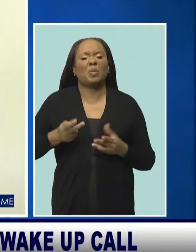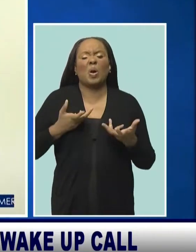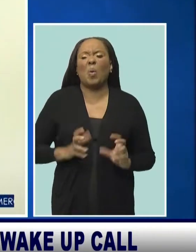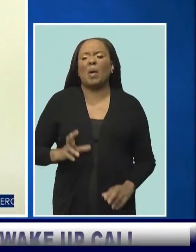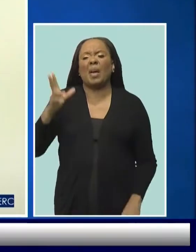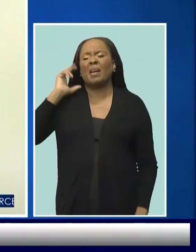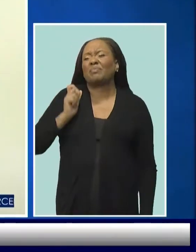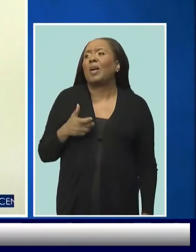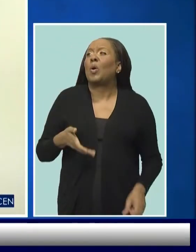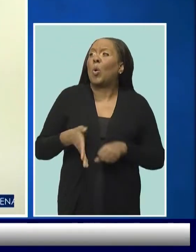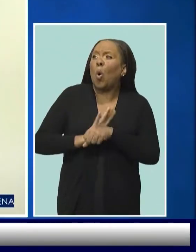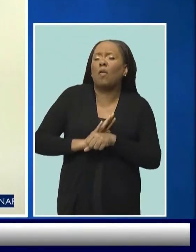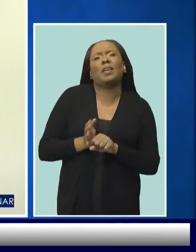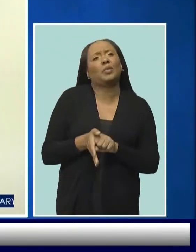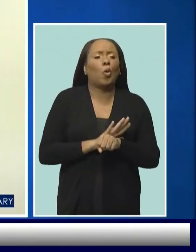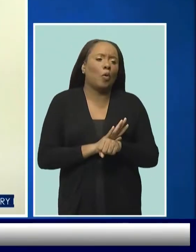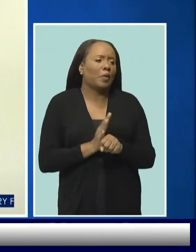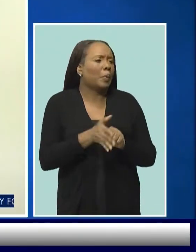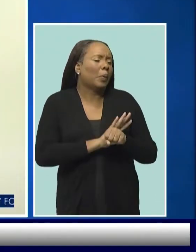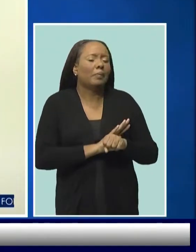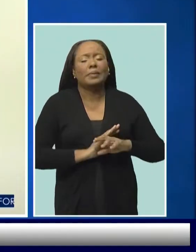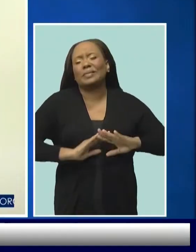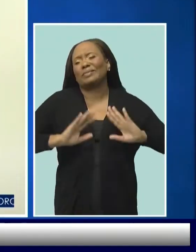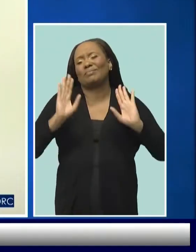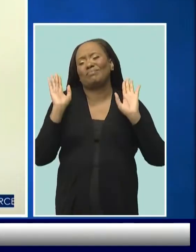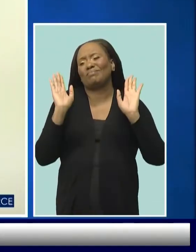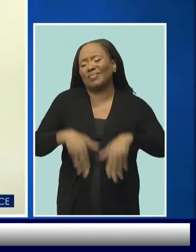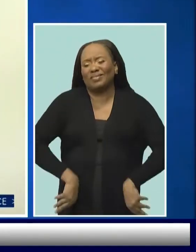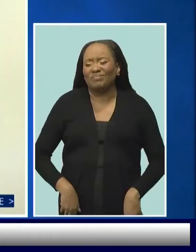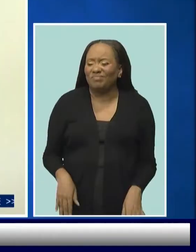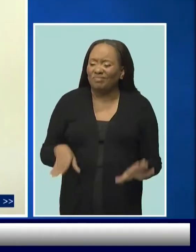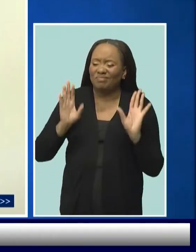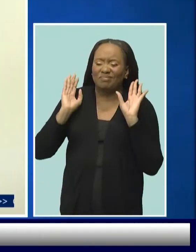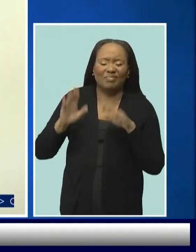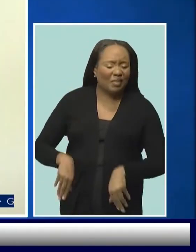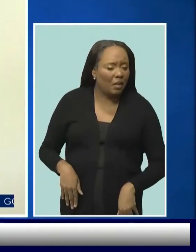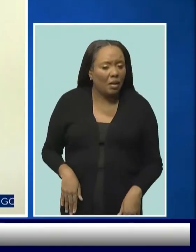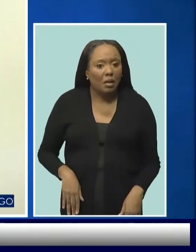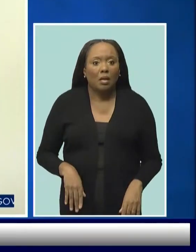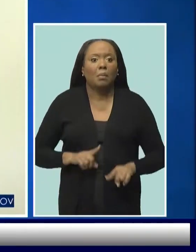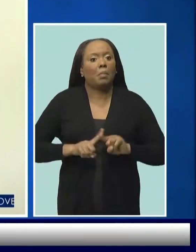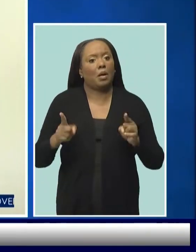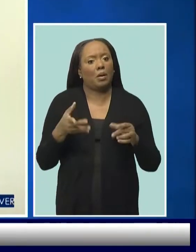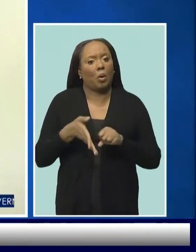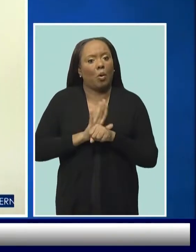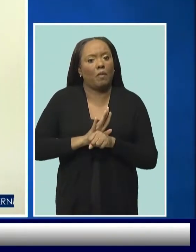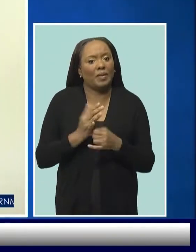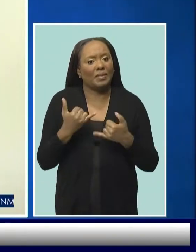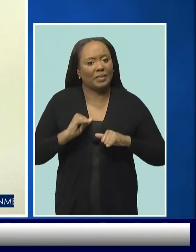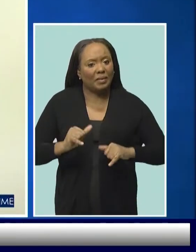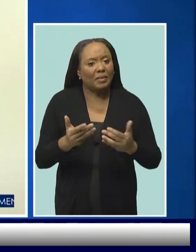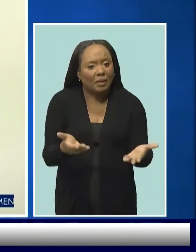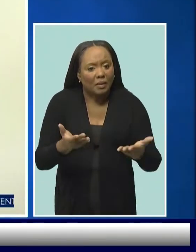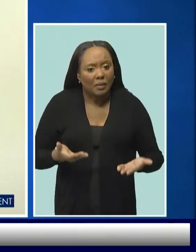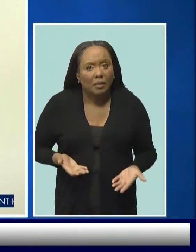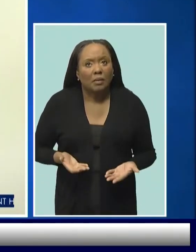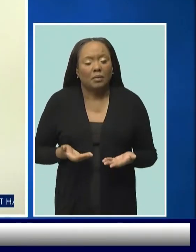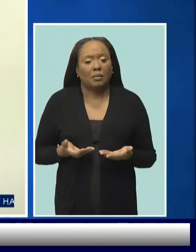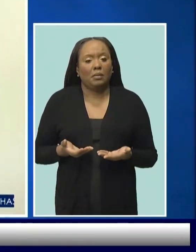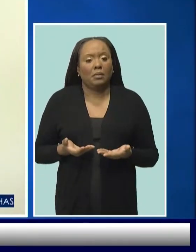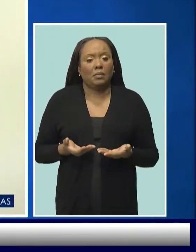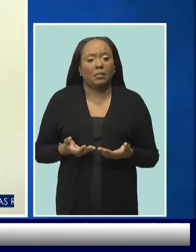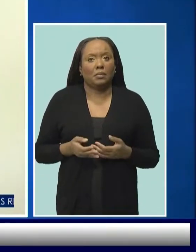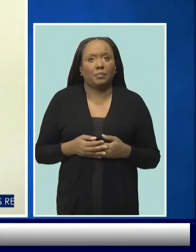We don't want to act as if there's anything going on. But it's still there, and there's a new variant, the